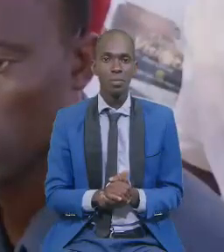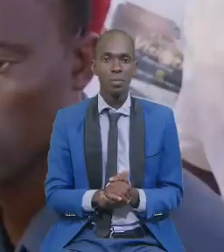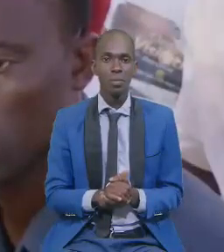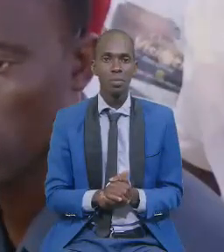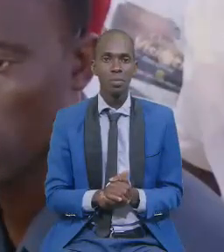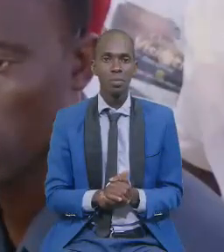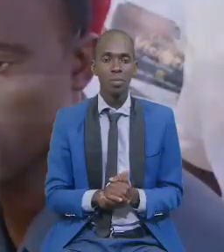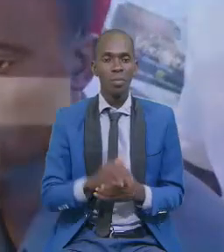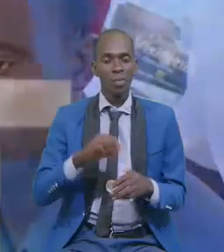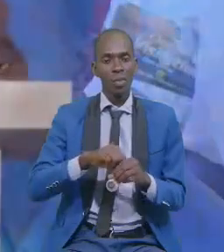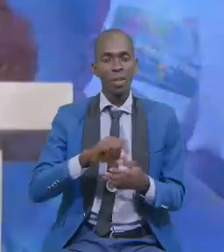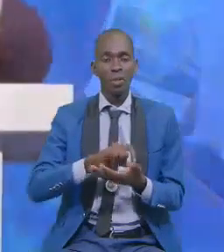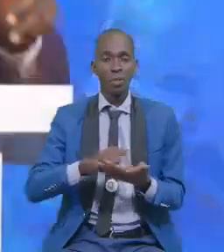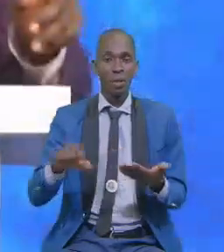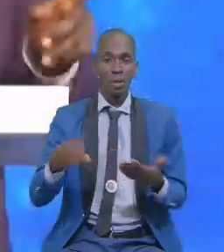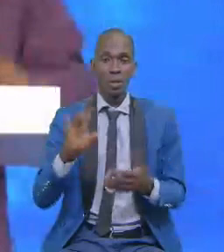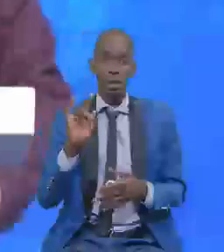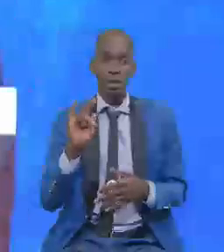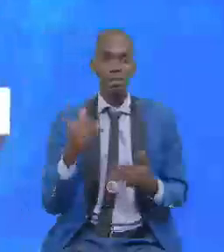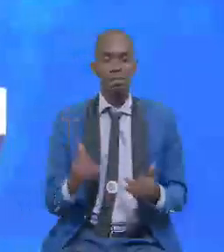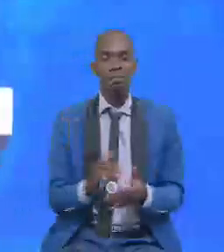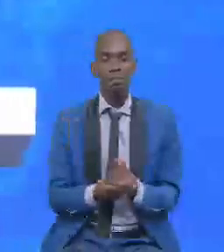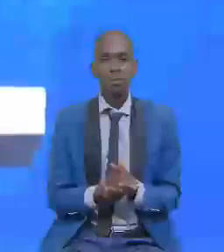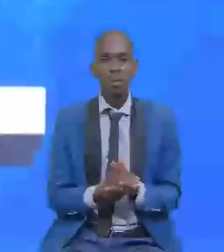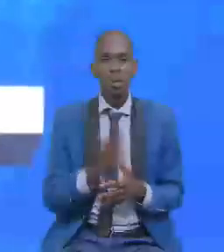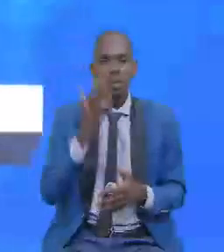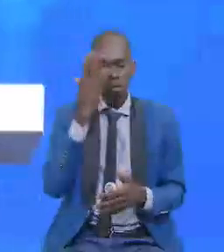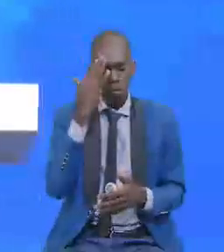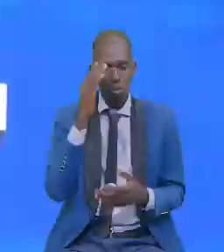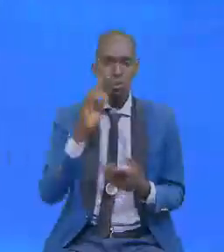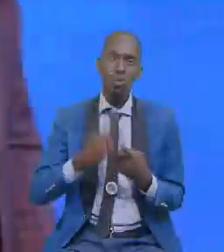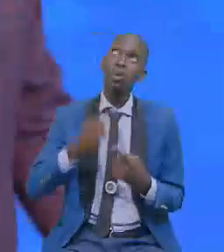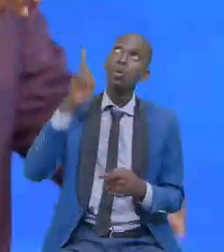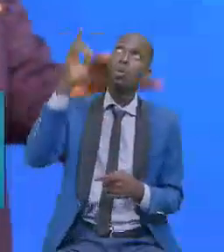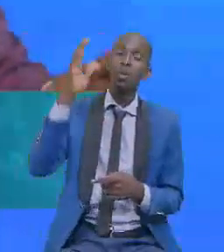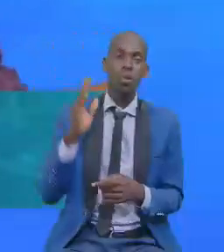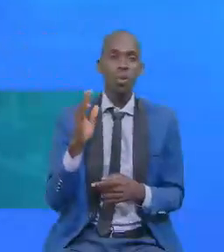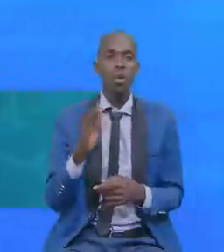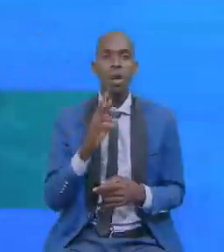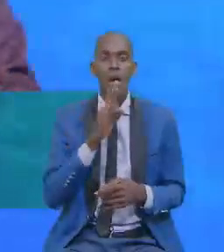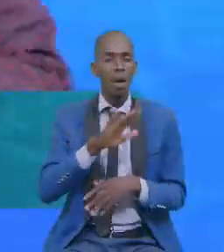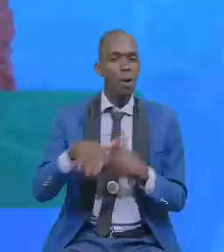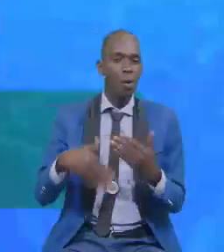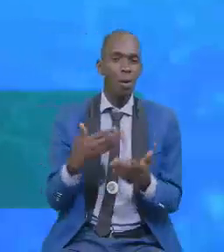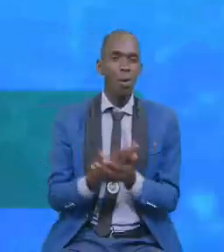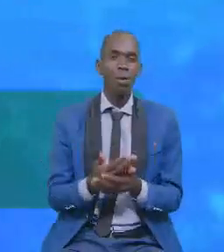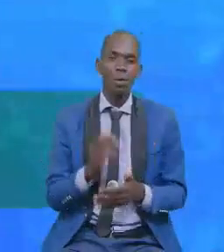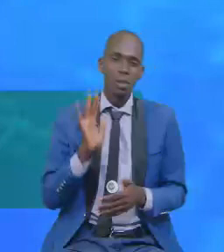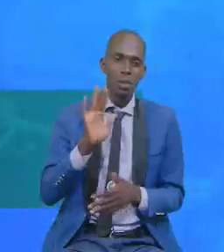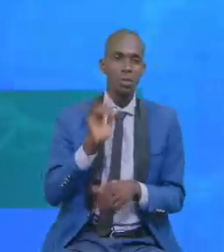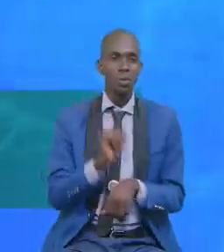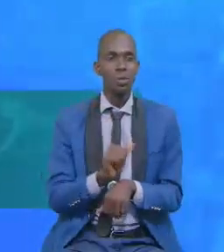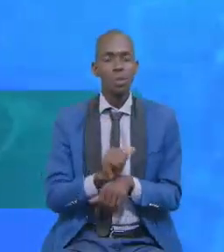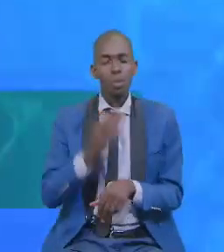Verse 18, now known unto God are all his works, known